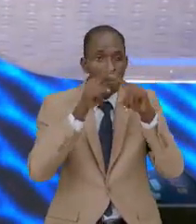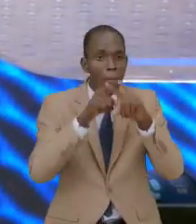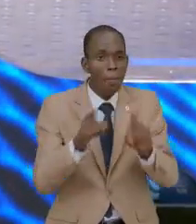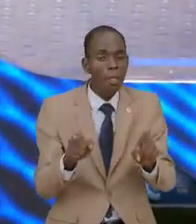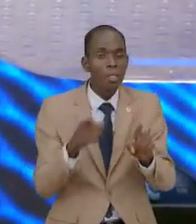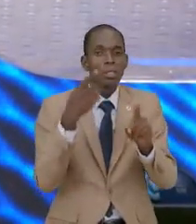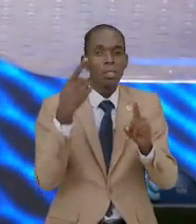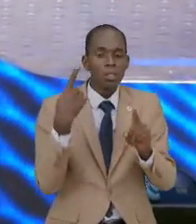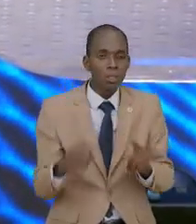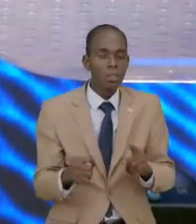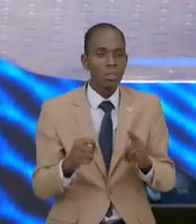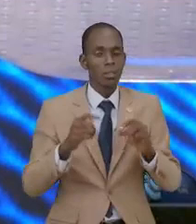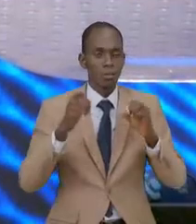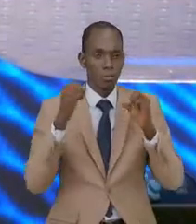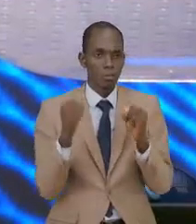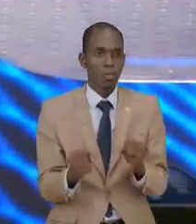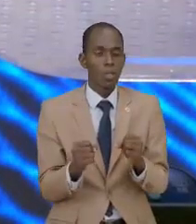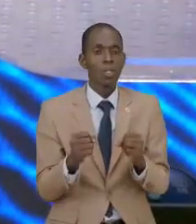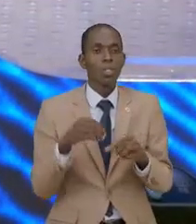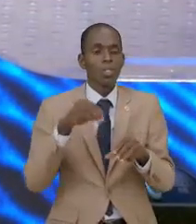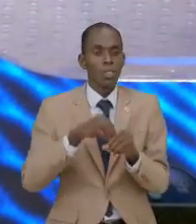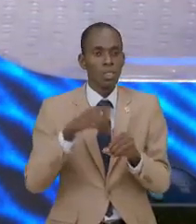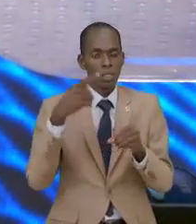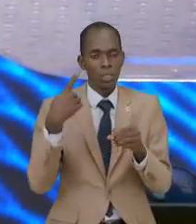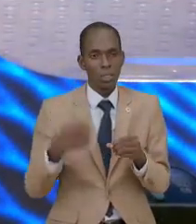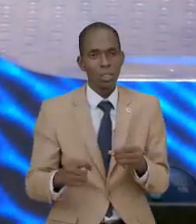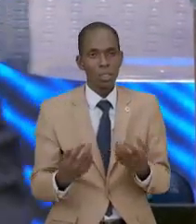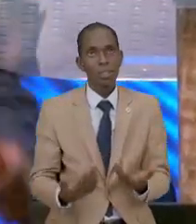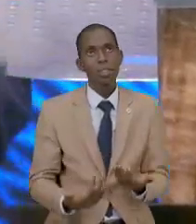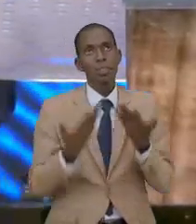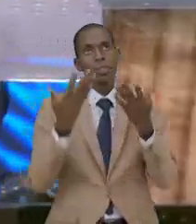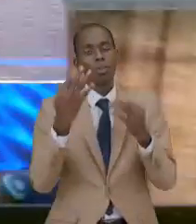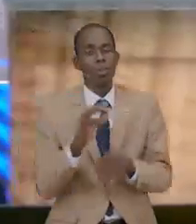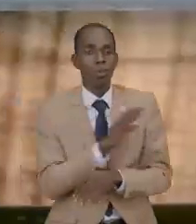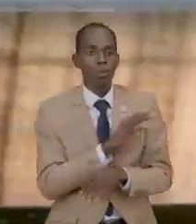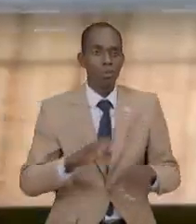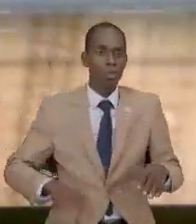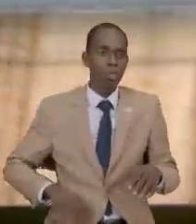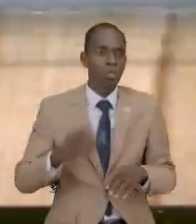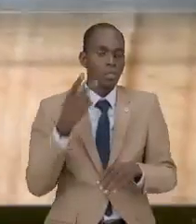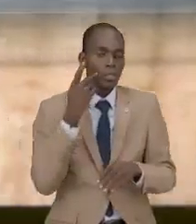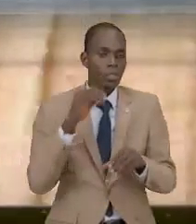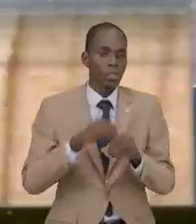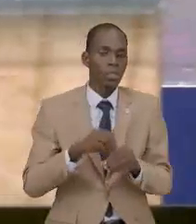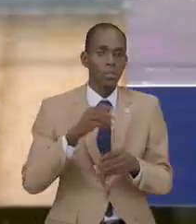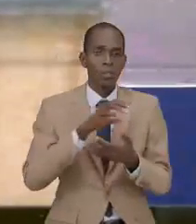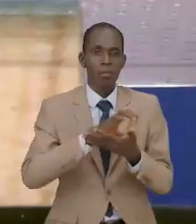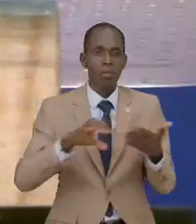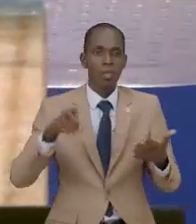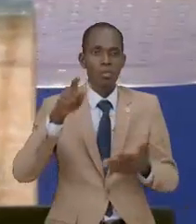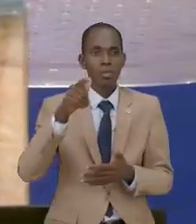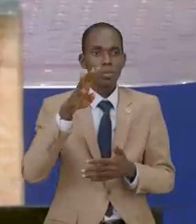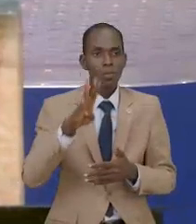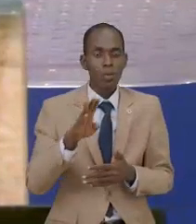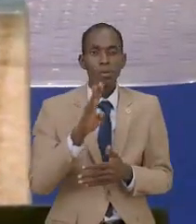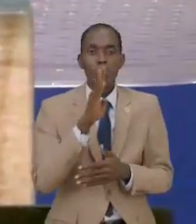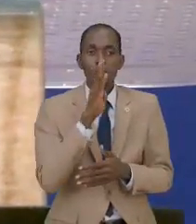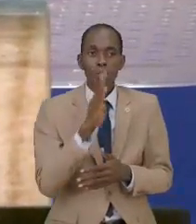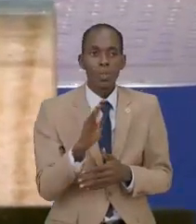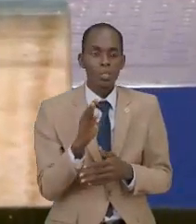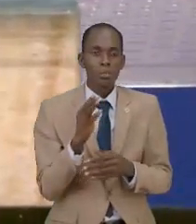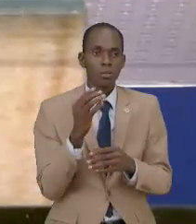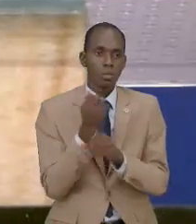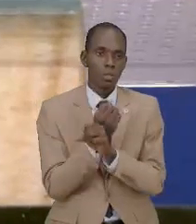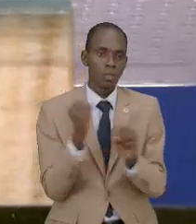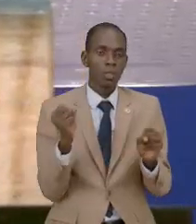the efficacy of the sacrifice of Christ. In verse 24, it says, being